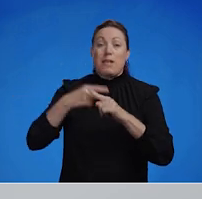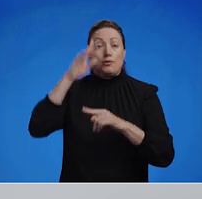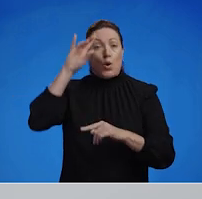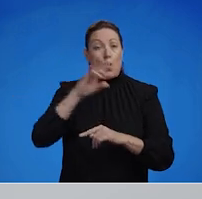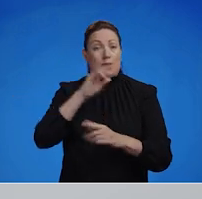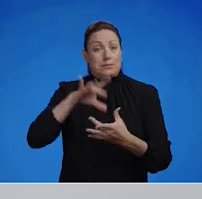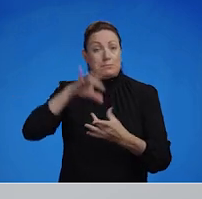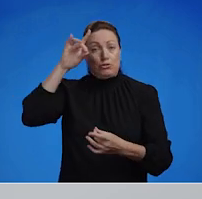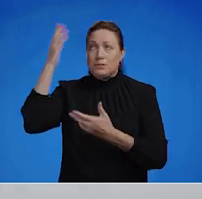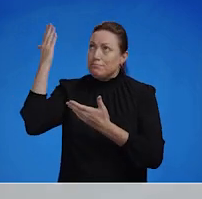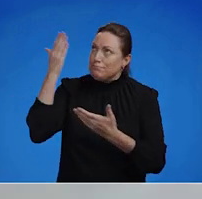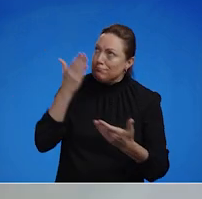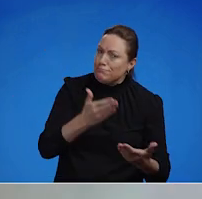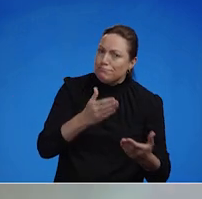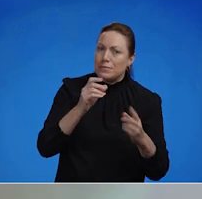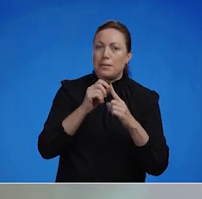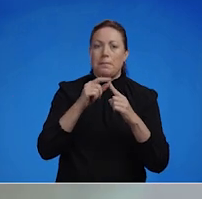at Pentecost.